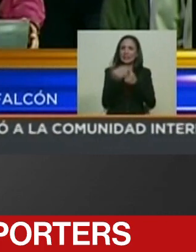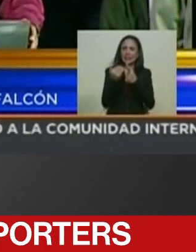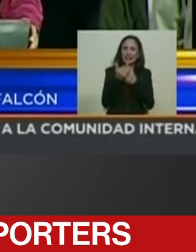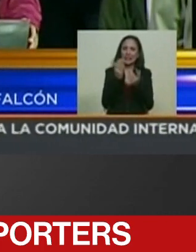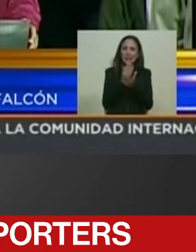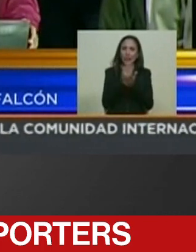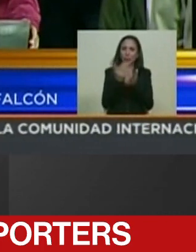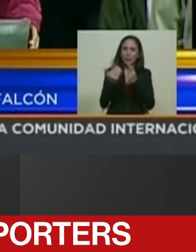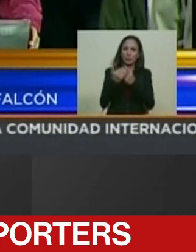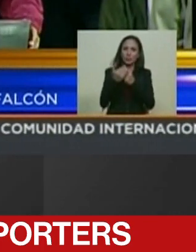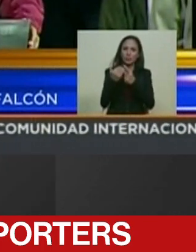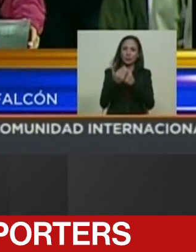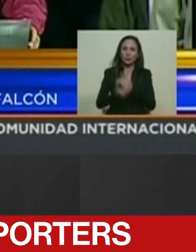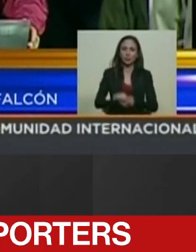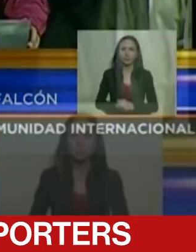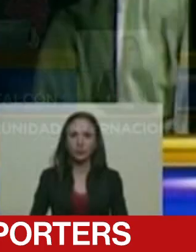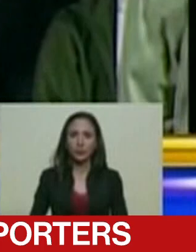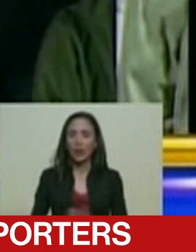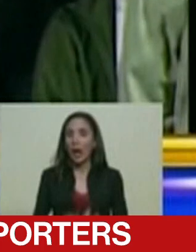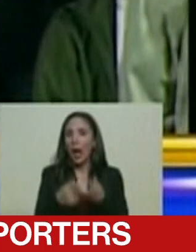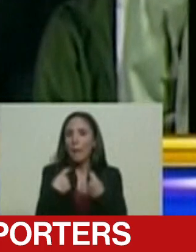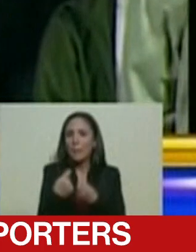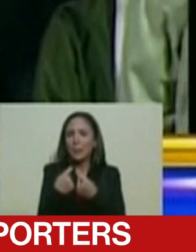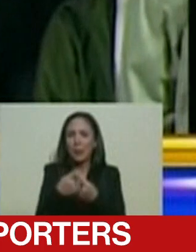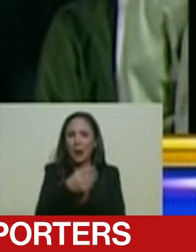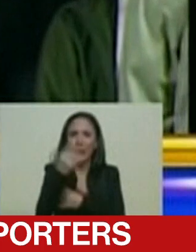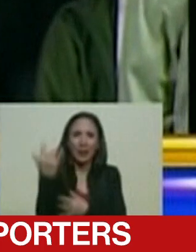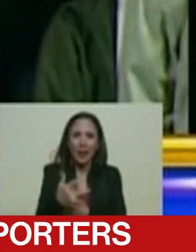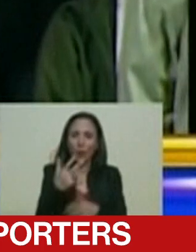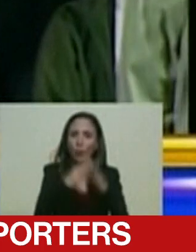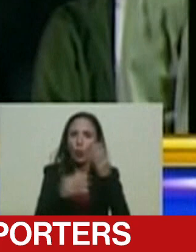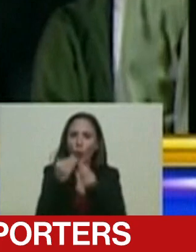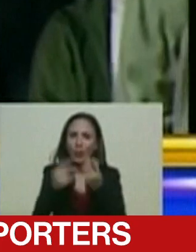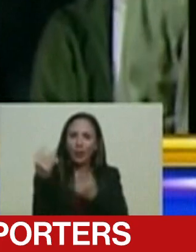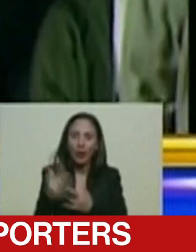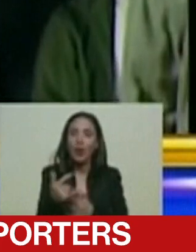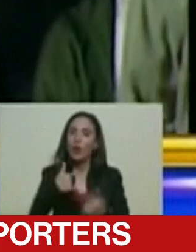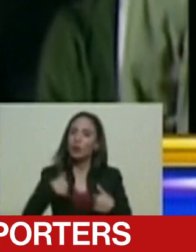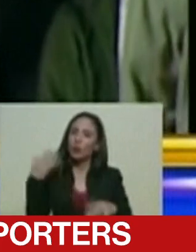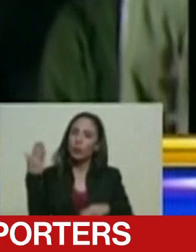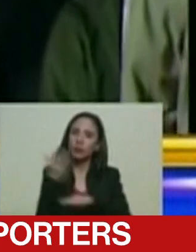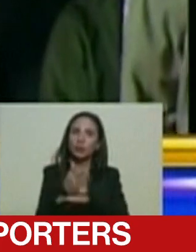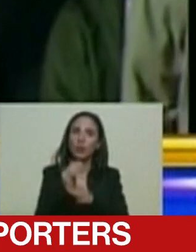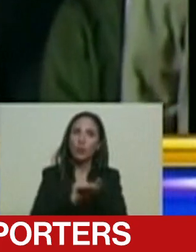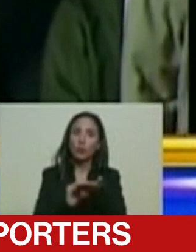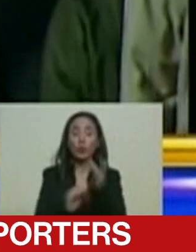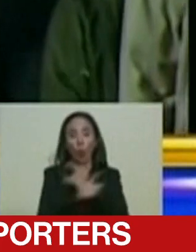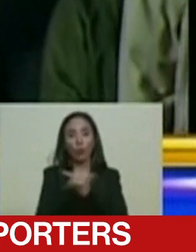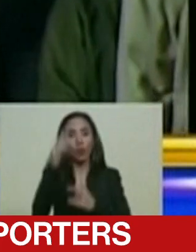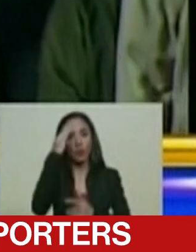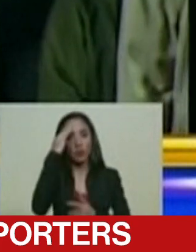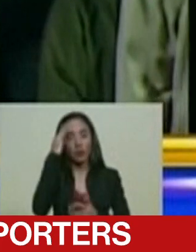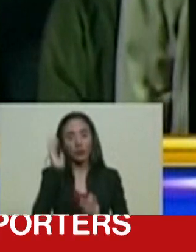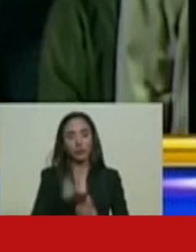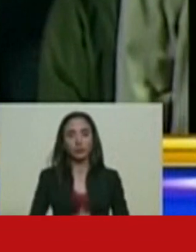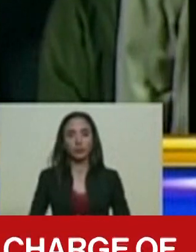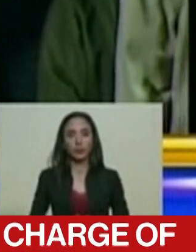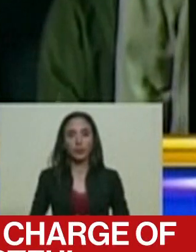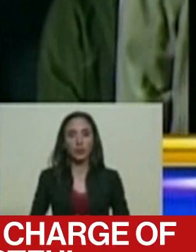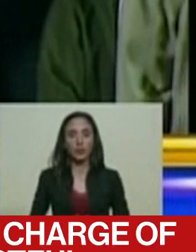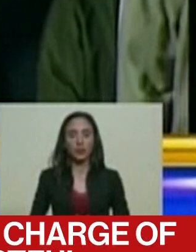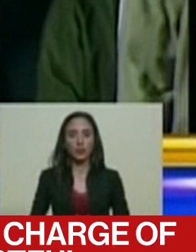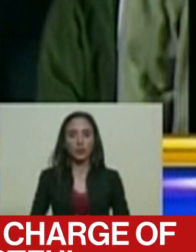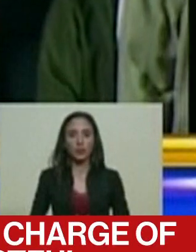will come next, right? We'll have to see. How bad, well, I shouldn't really